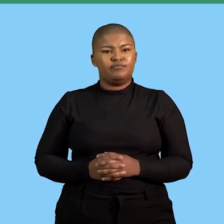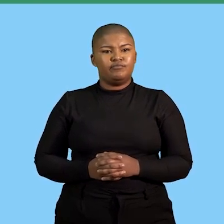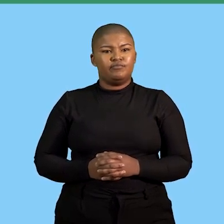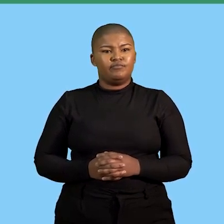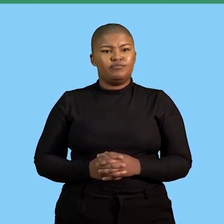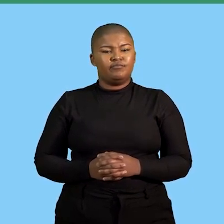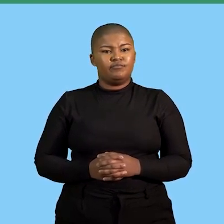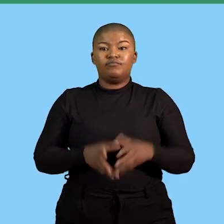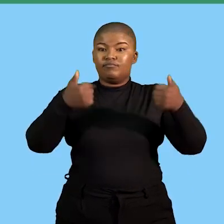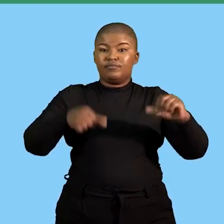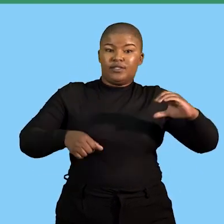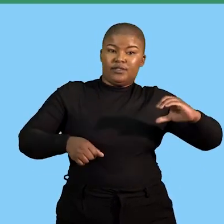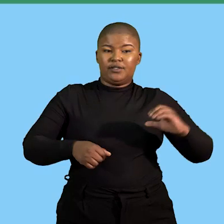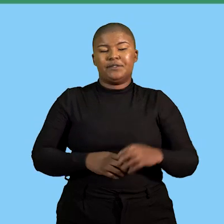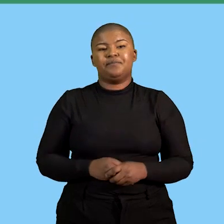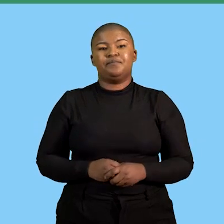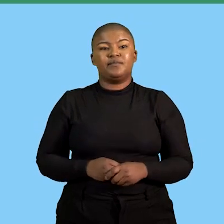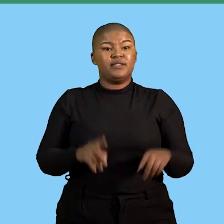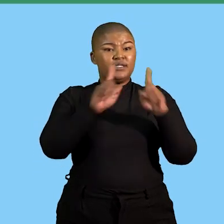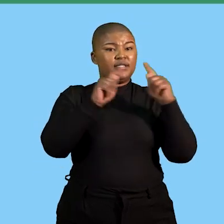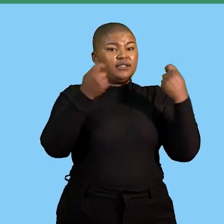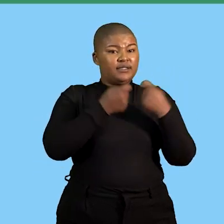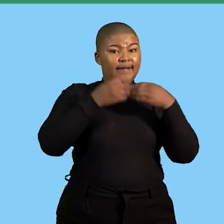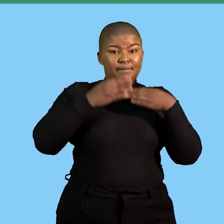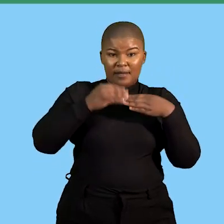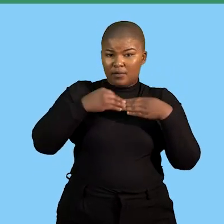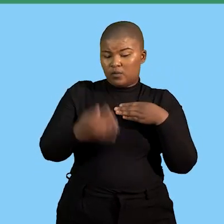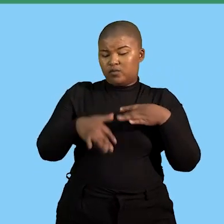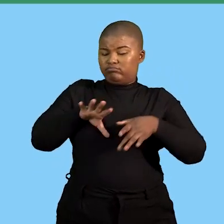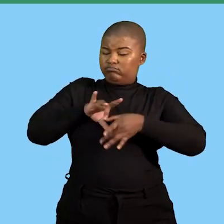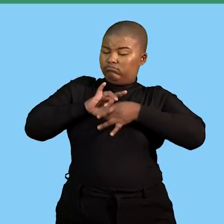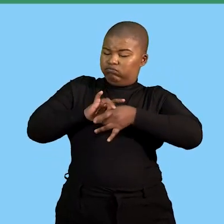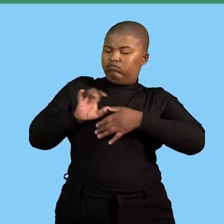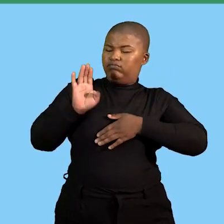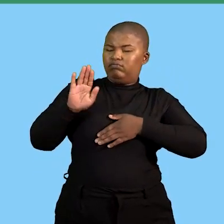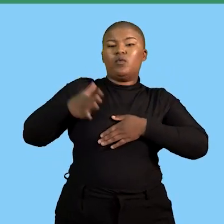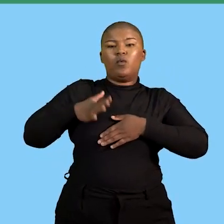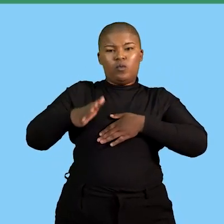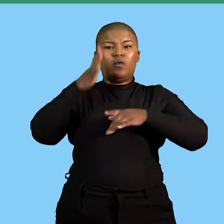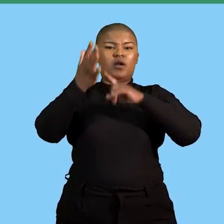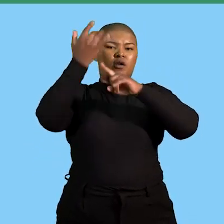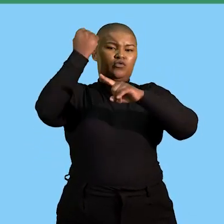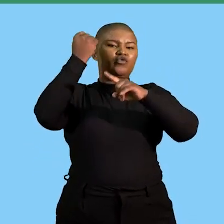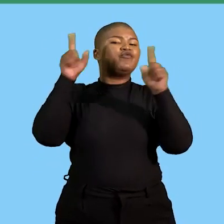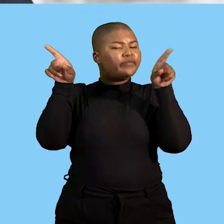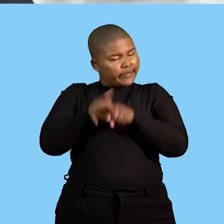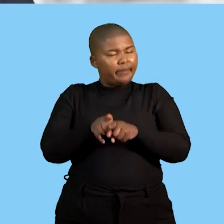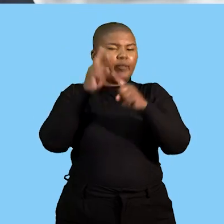Then, option C, team members are committed towards achieving a common